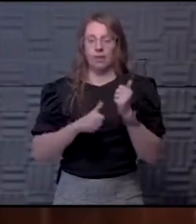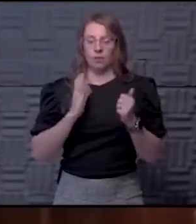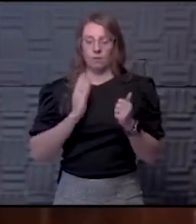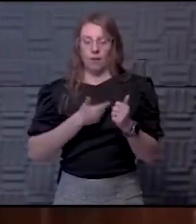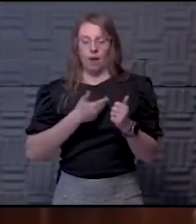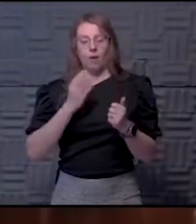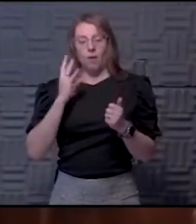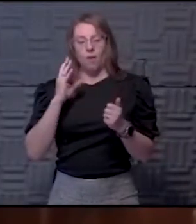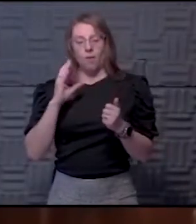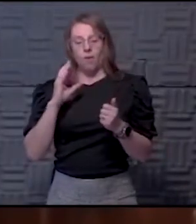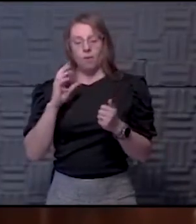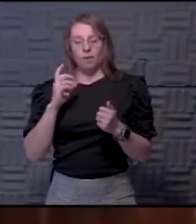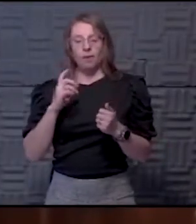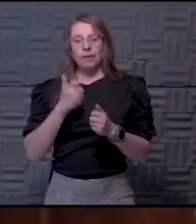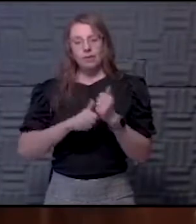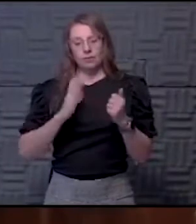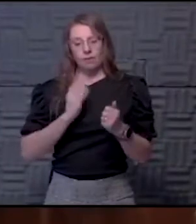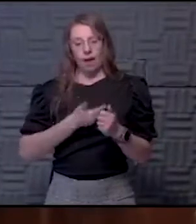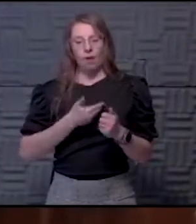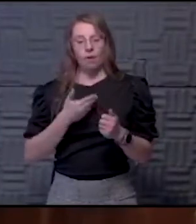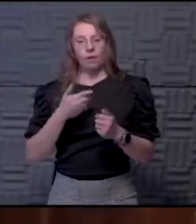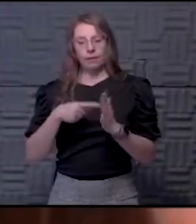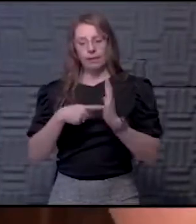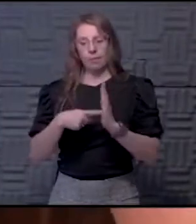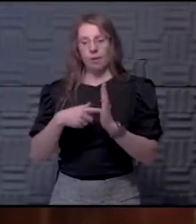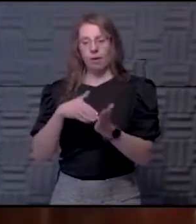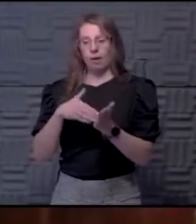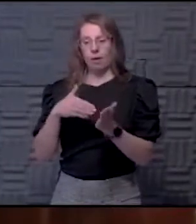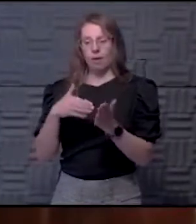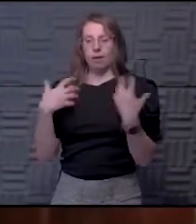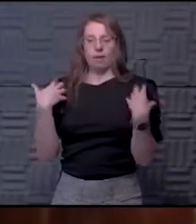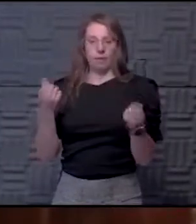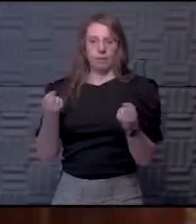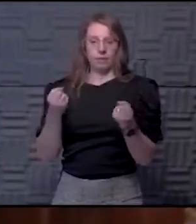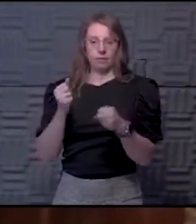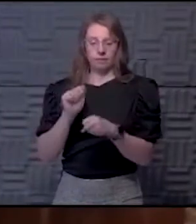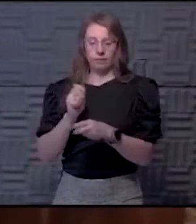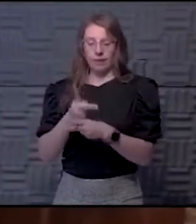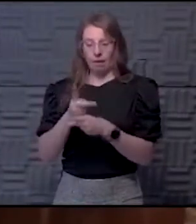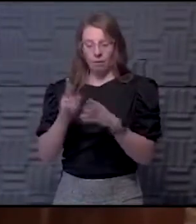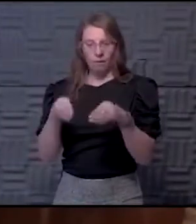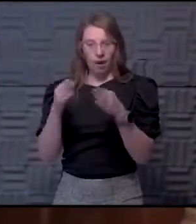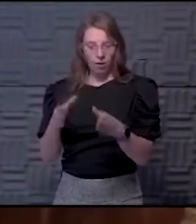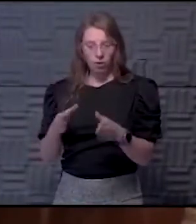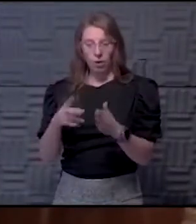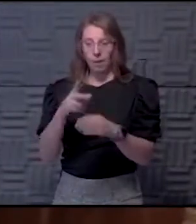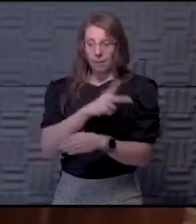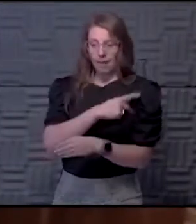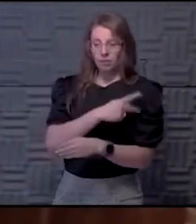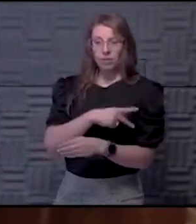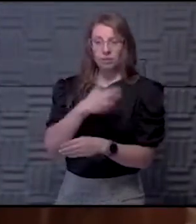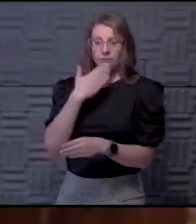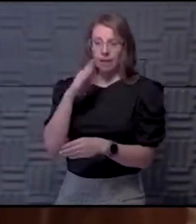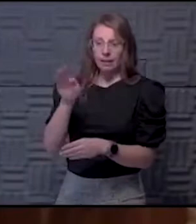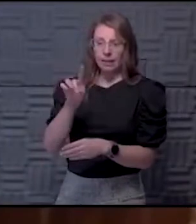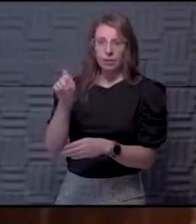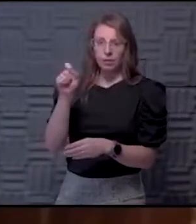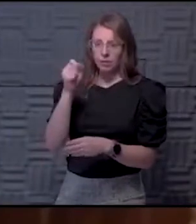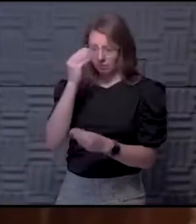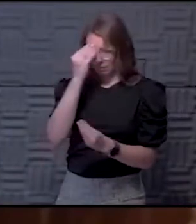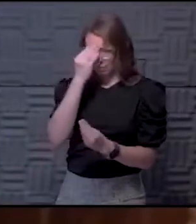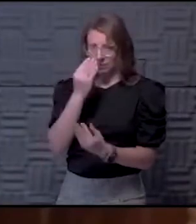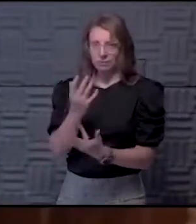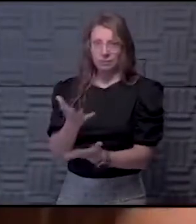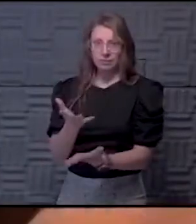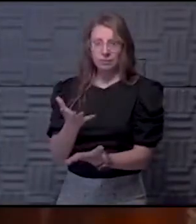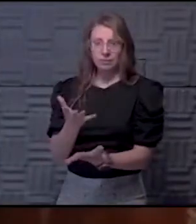own examples as healthcare providers. When we've had to give a patient, for example, a very bad diagnosis,